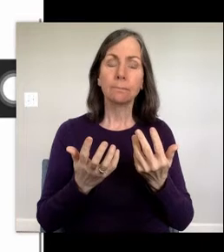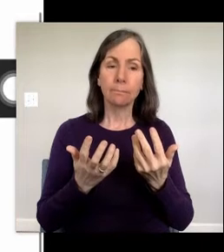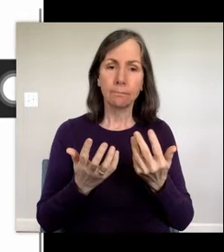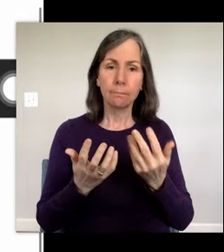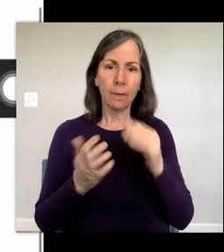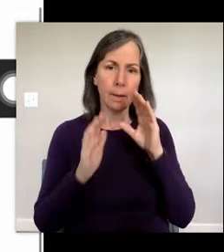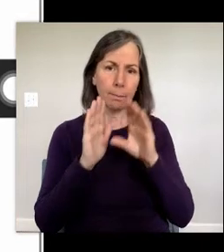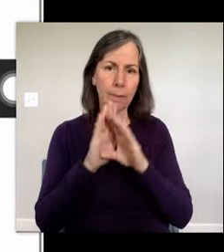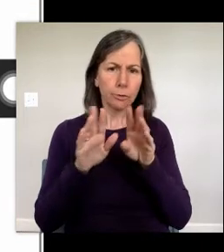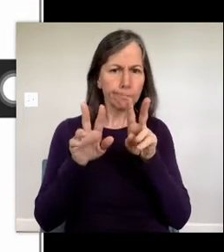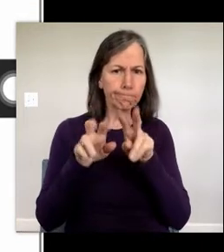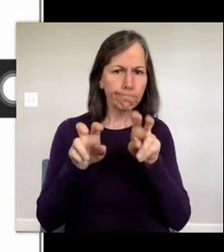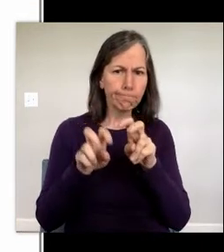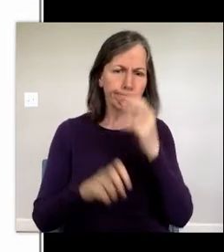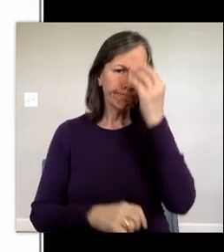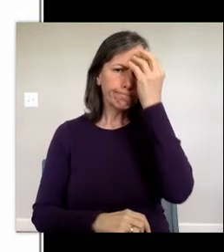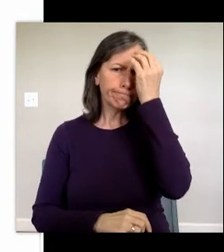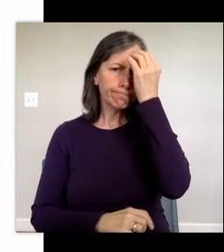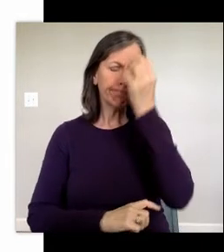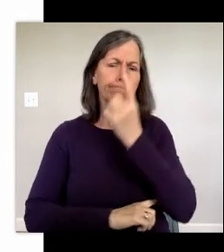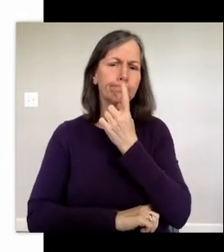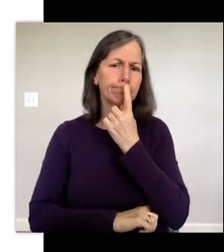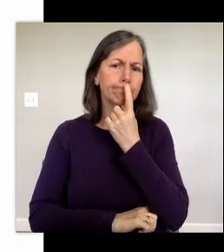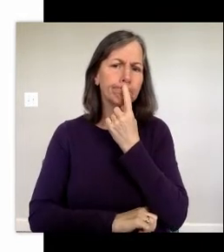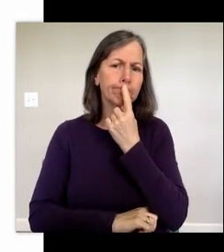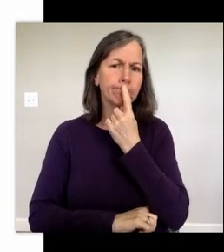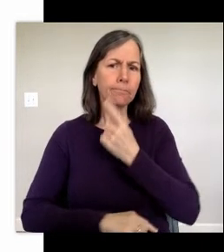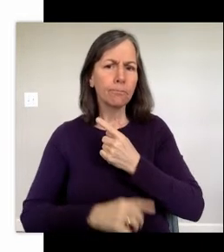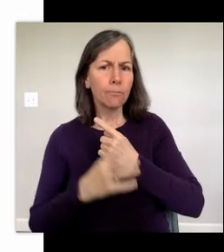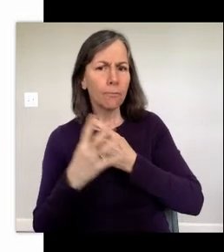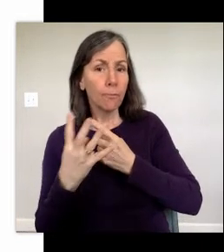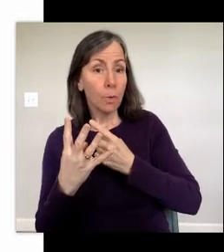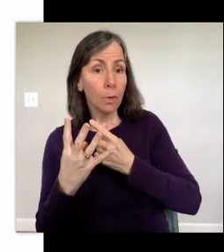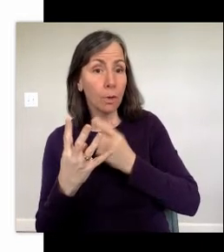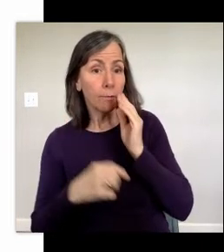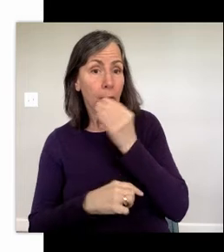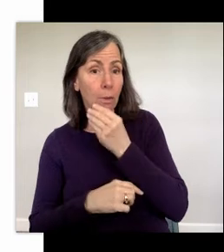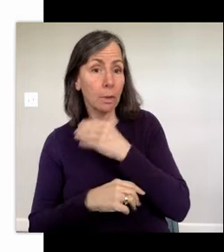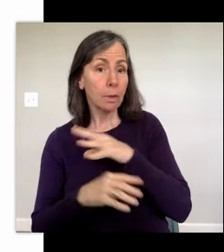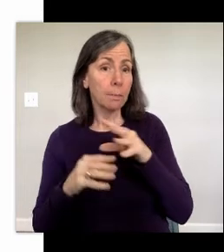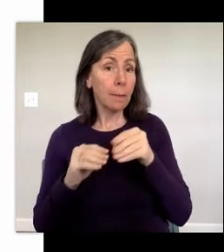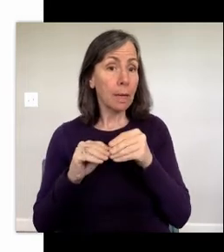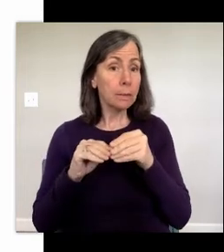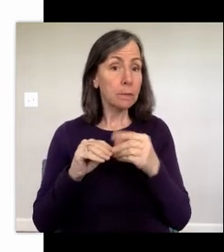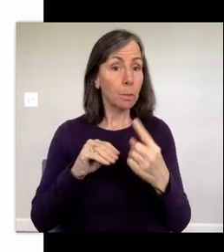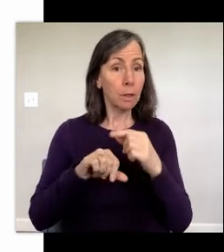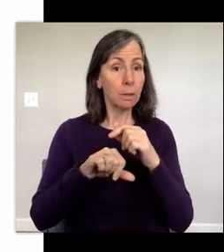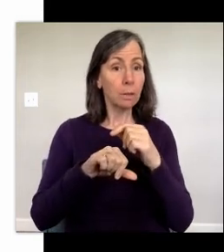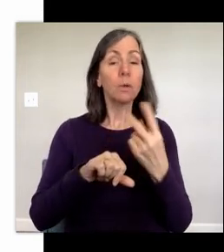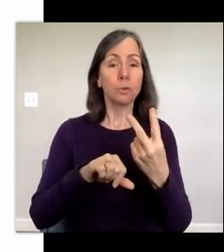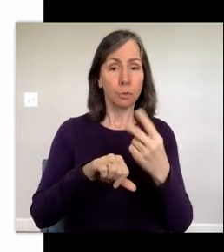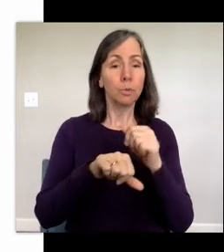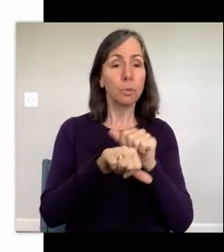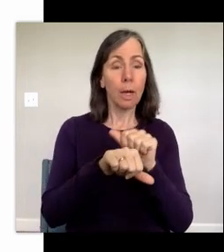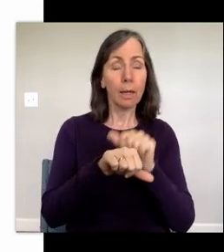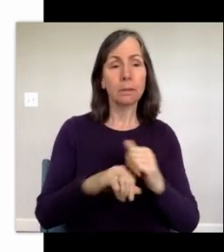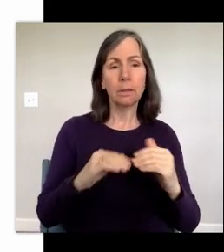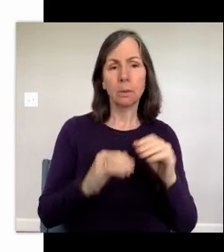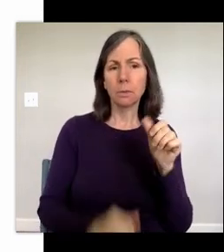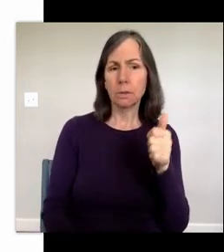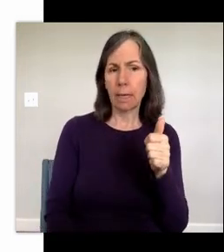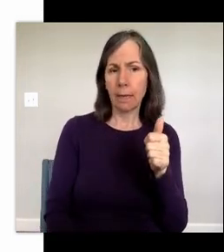picture, to make this statement true, what could 1 flower be equal to? And what could 1 rock